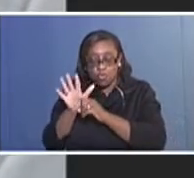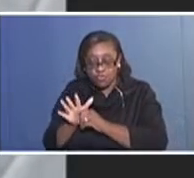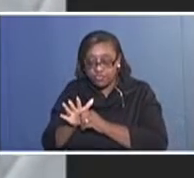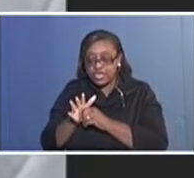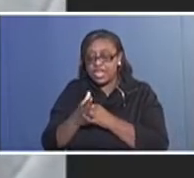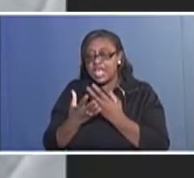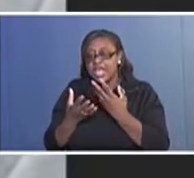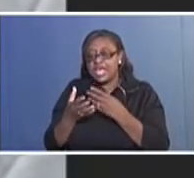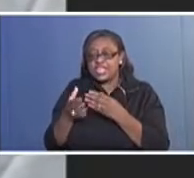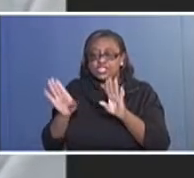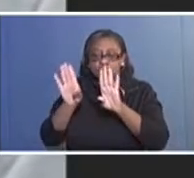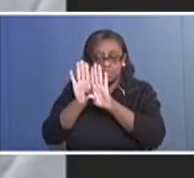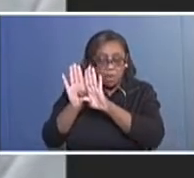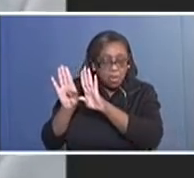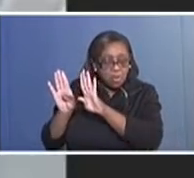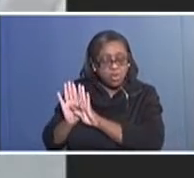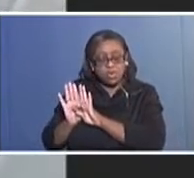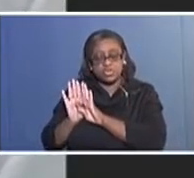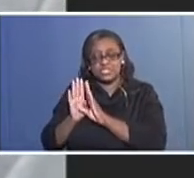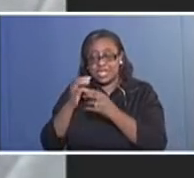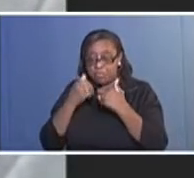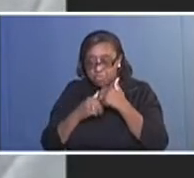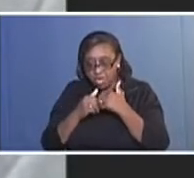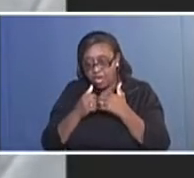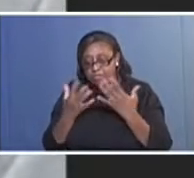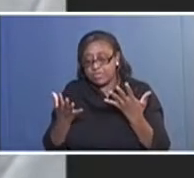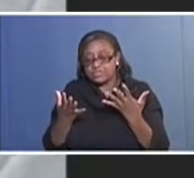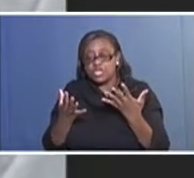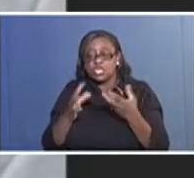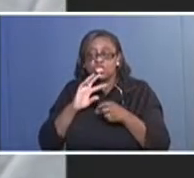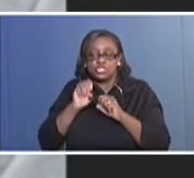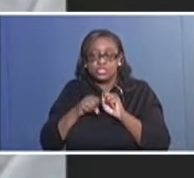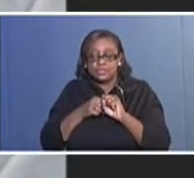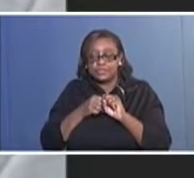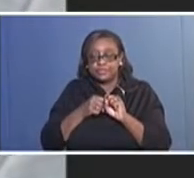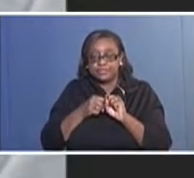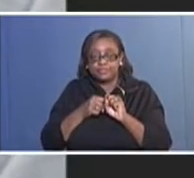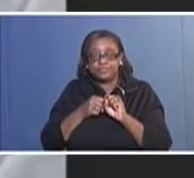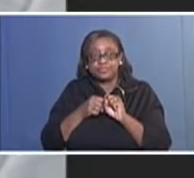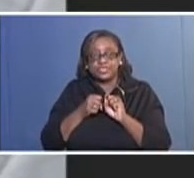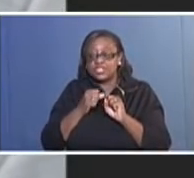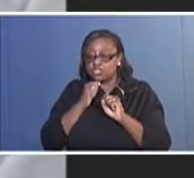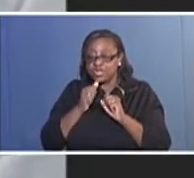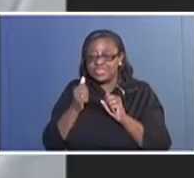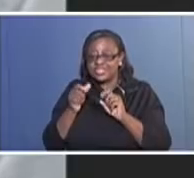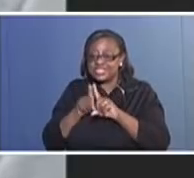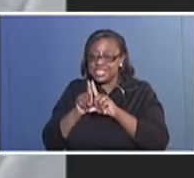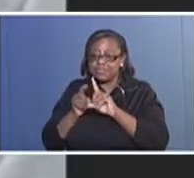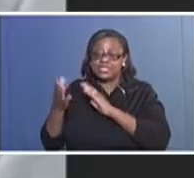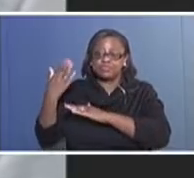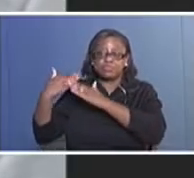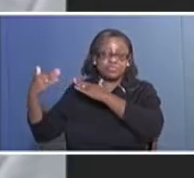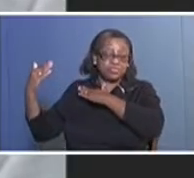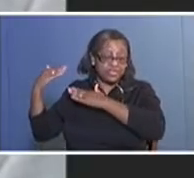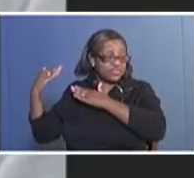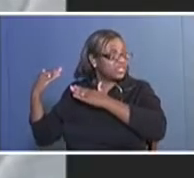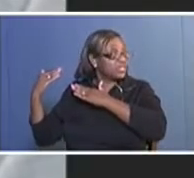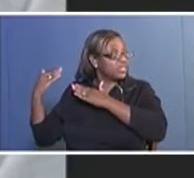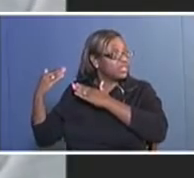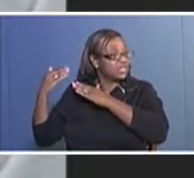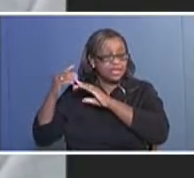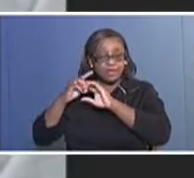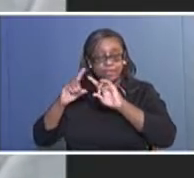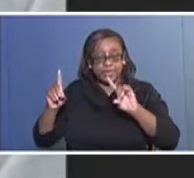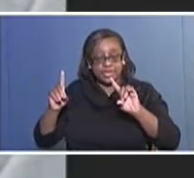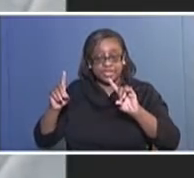We had a shutdown. This past shutdown was not as bad as previous shutdowns. But again, almost all